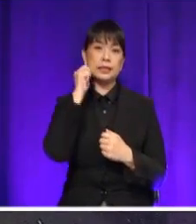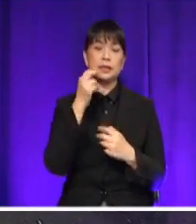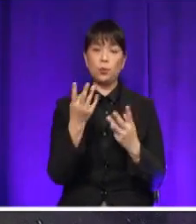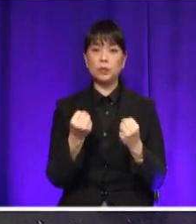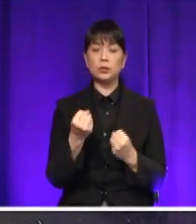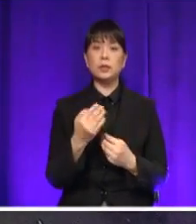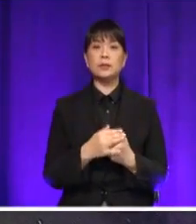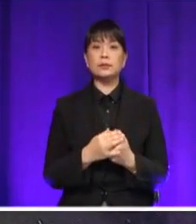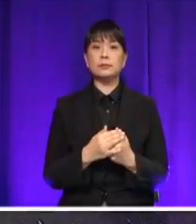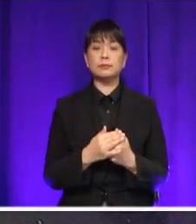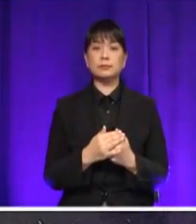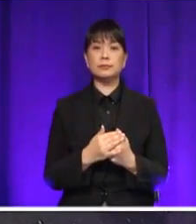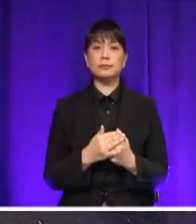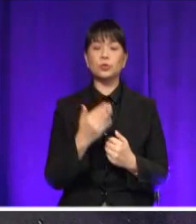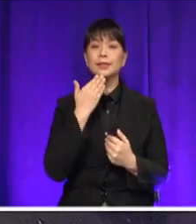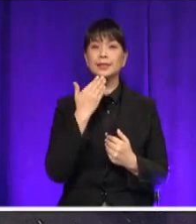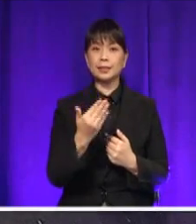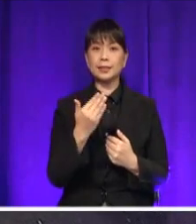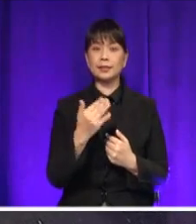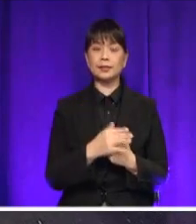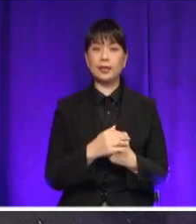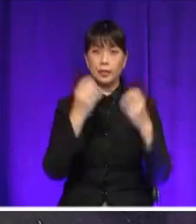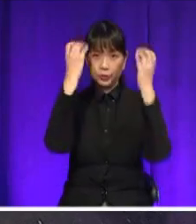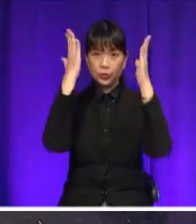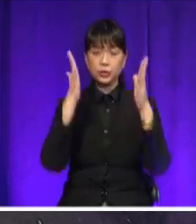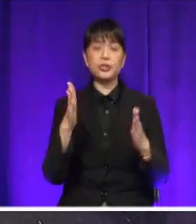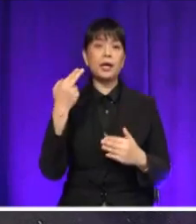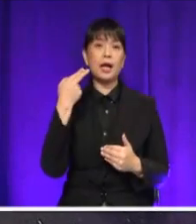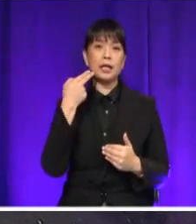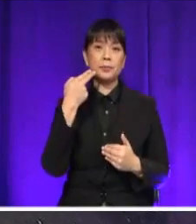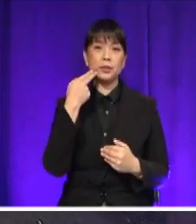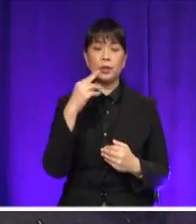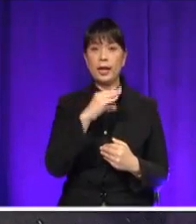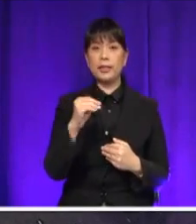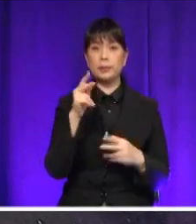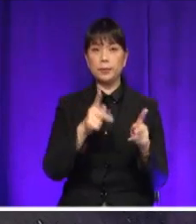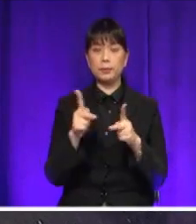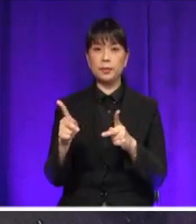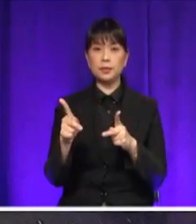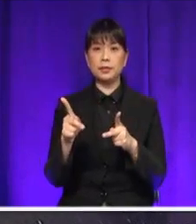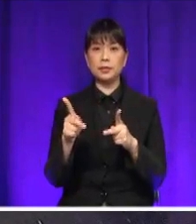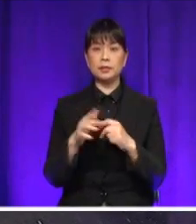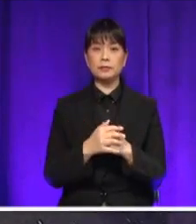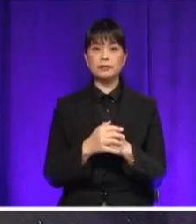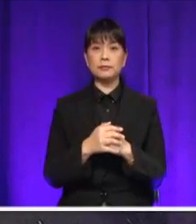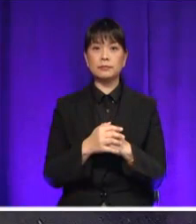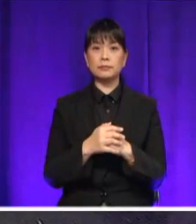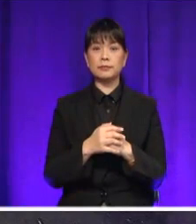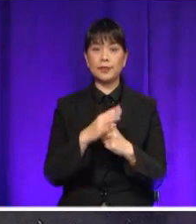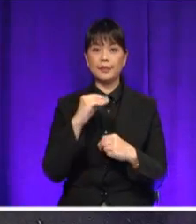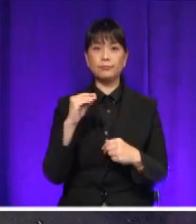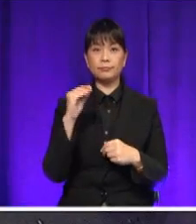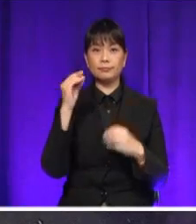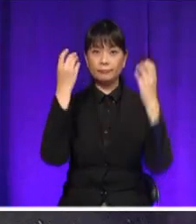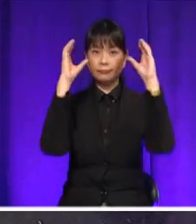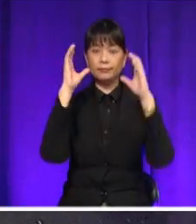from SMK Pusat Bandar Puchong 1, the pupils from the same school, and our sign language instructor today, Miss Kulina